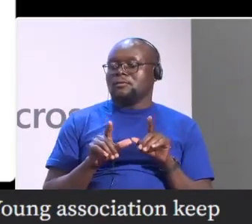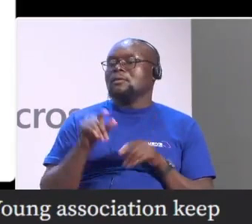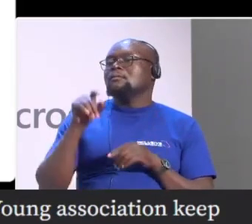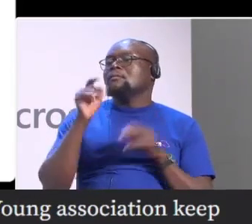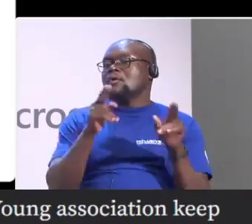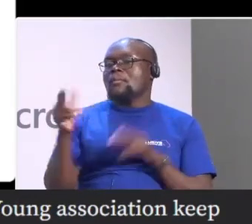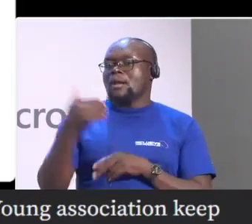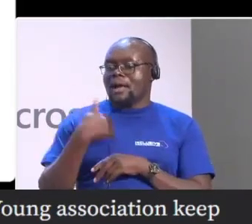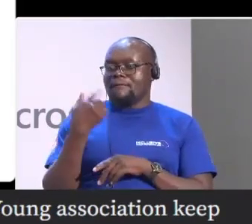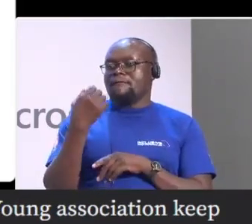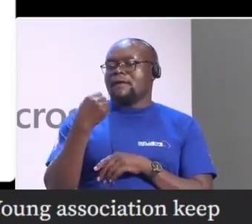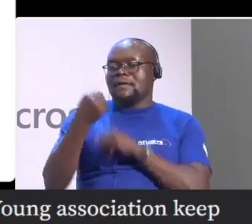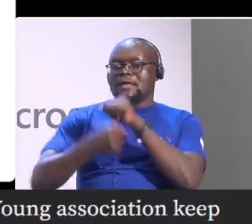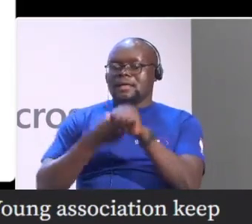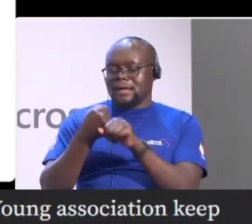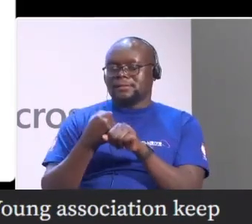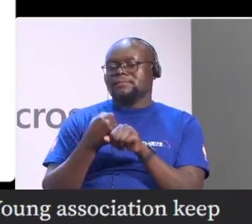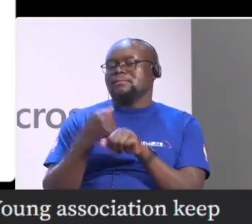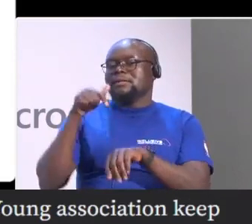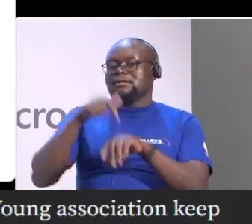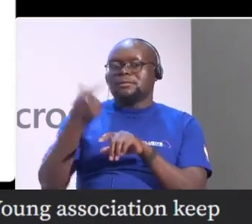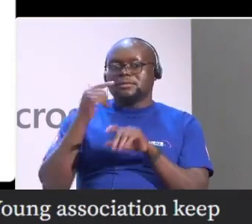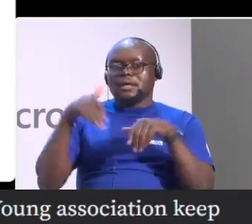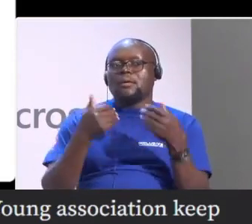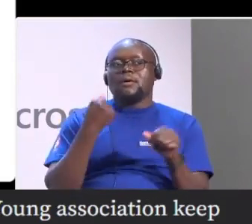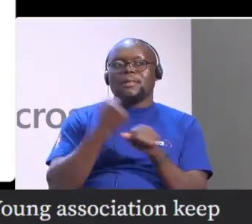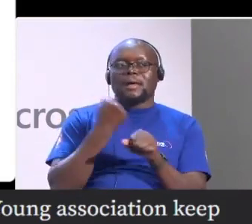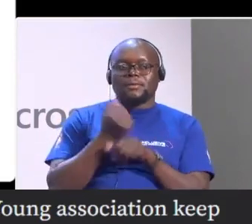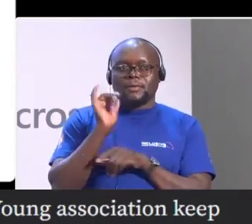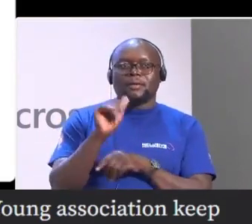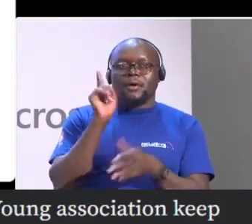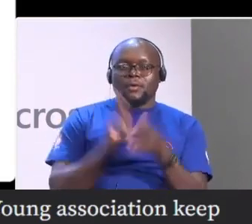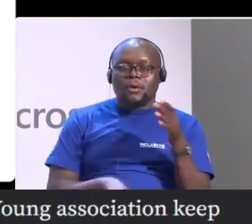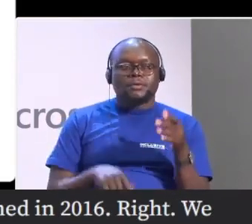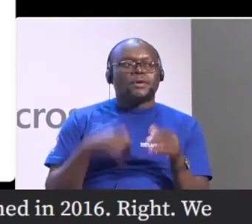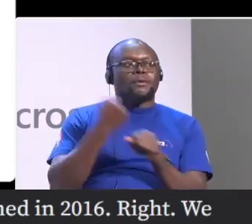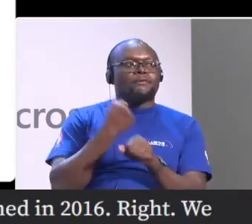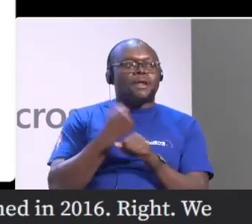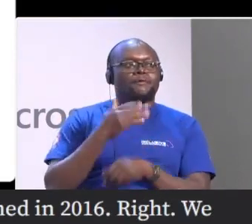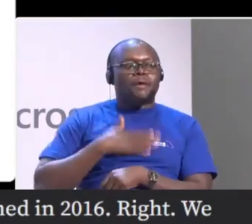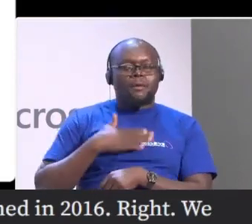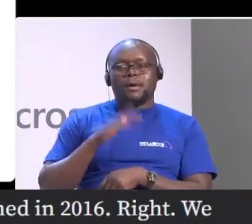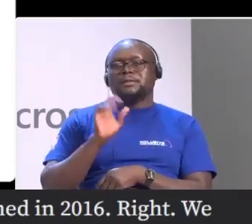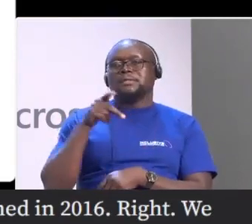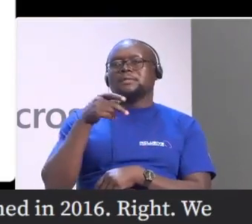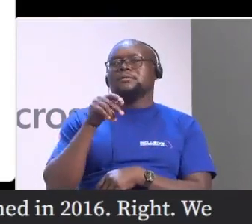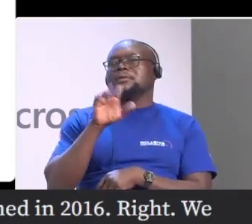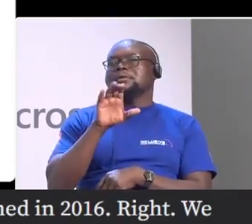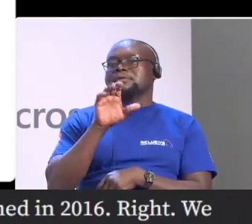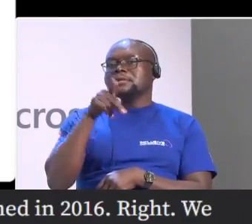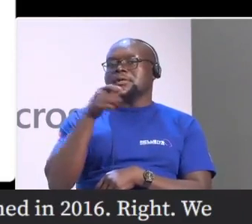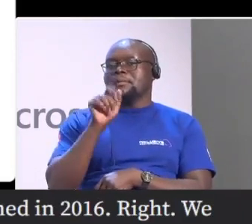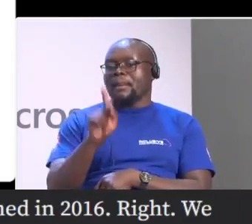usually have a 5-year life cycle where we see how they kind of go. So we're just at the 5th year for our CPAC. But where you went with the